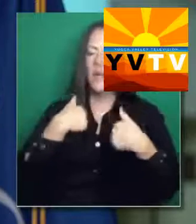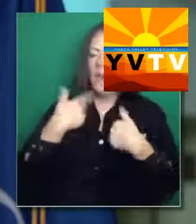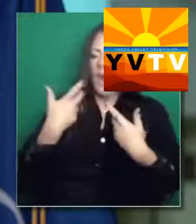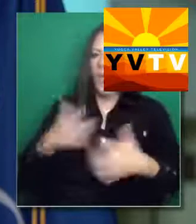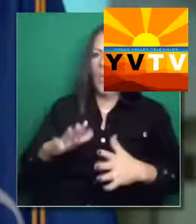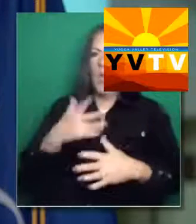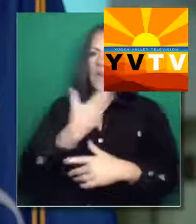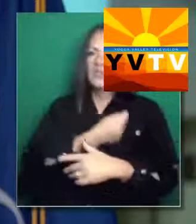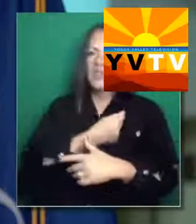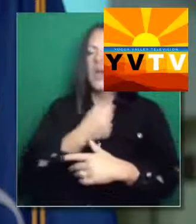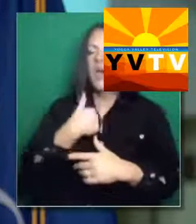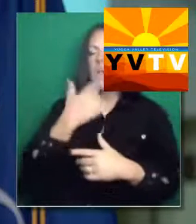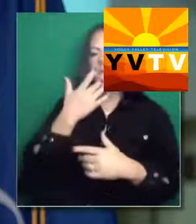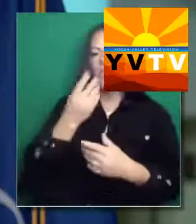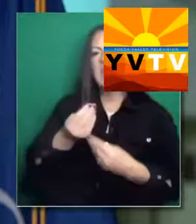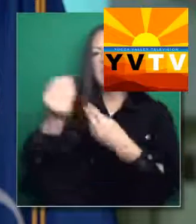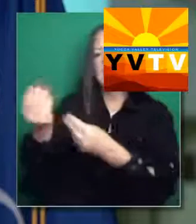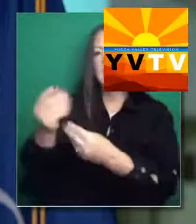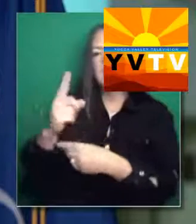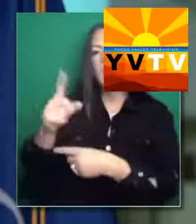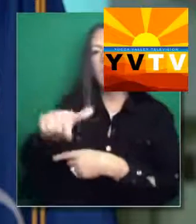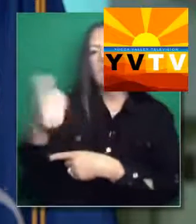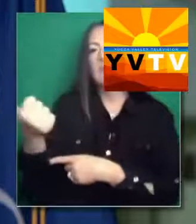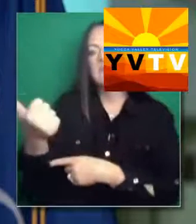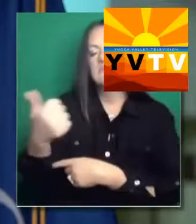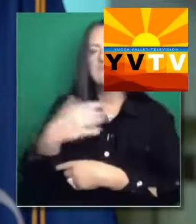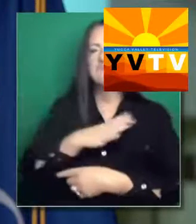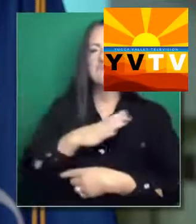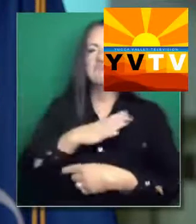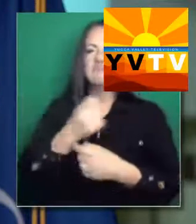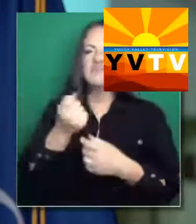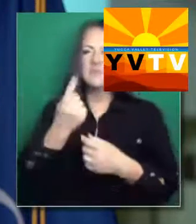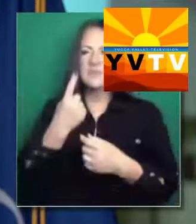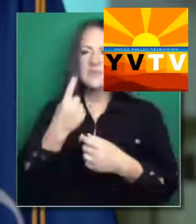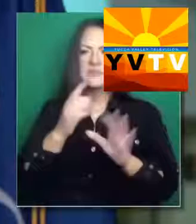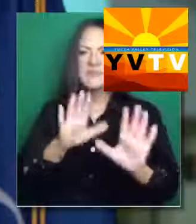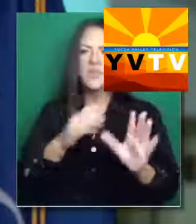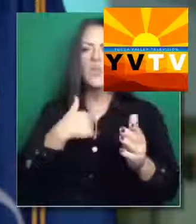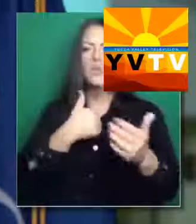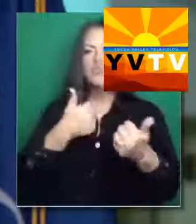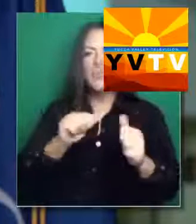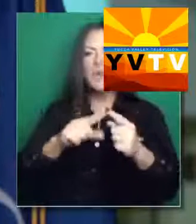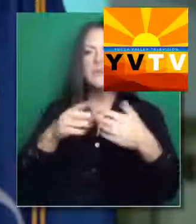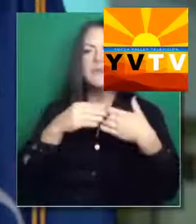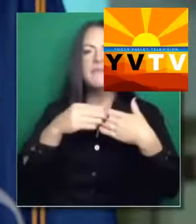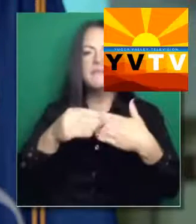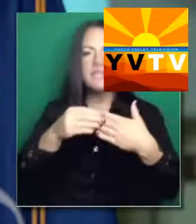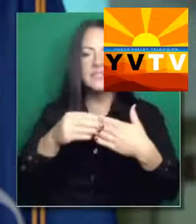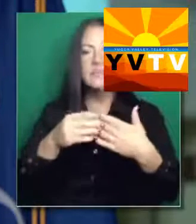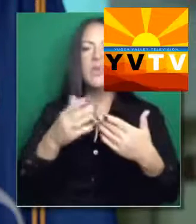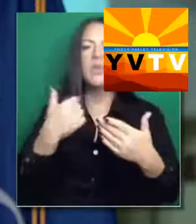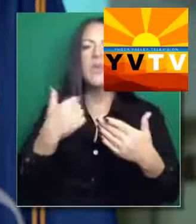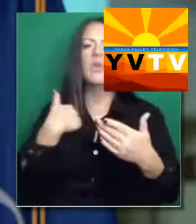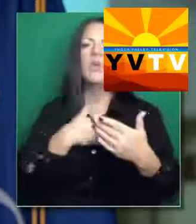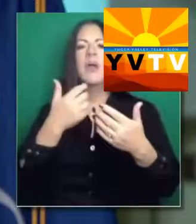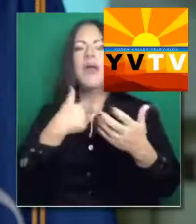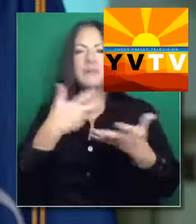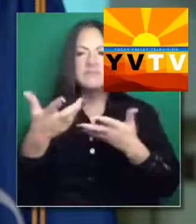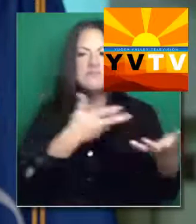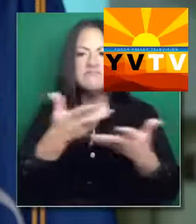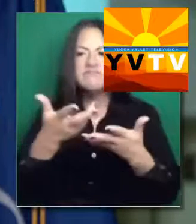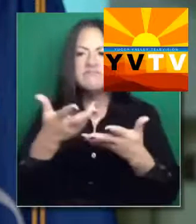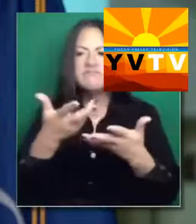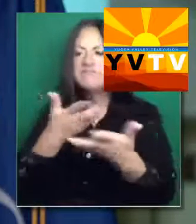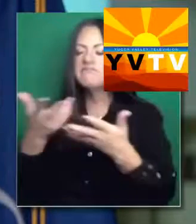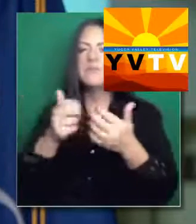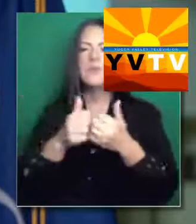may be out of, but just we're using a little more flexible language in terms of our conversations with a lot of our point of